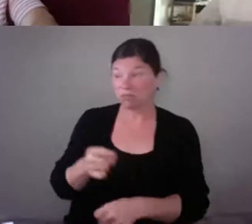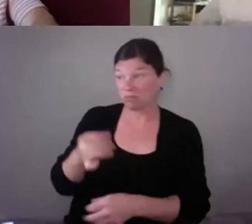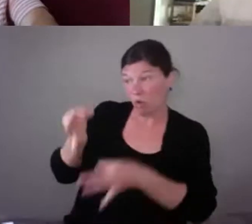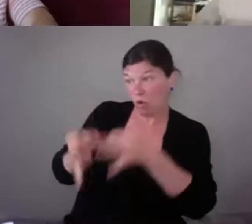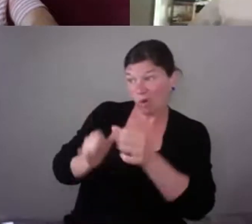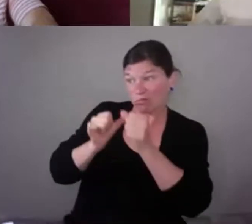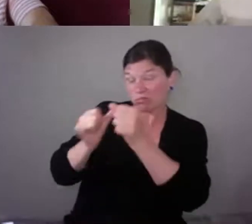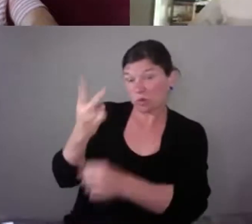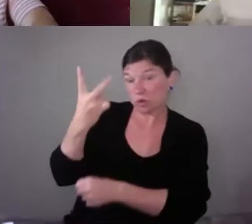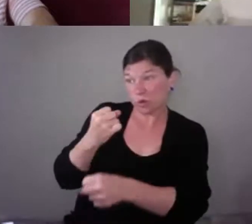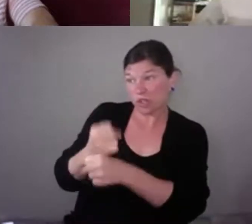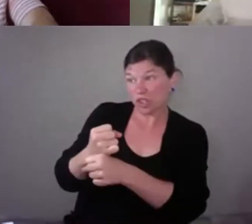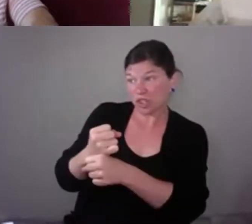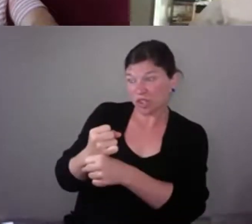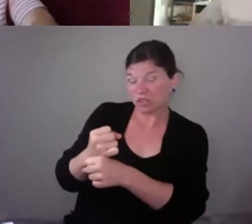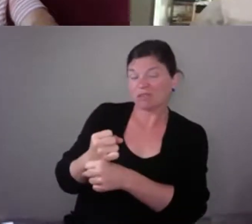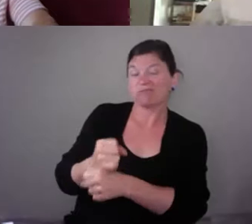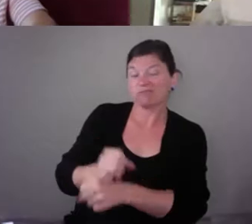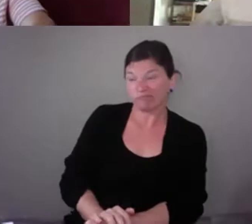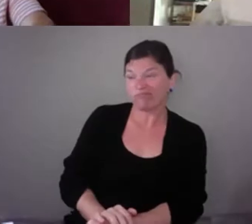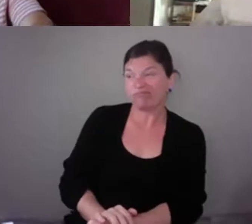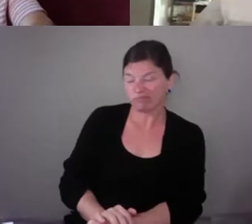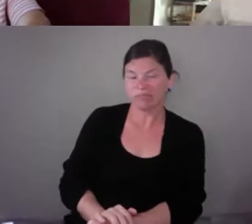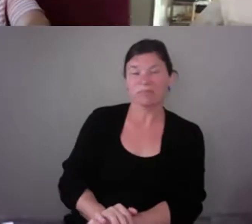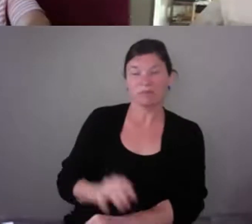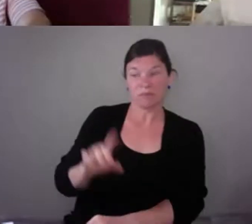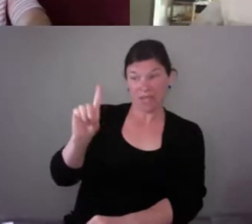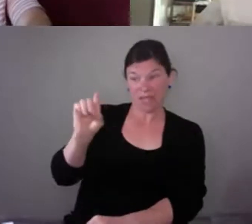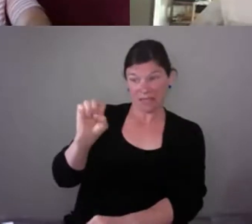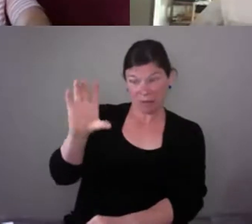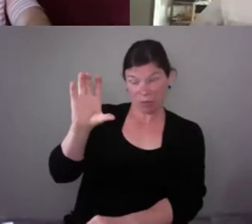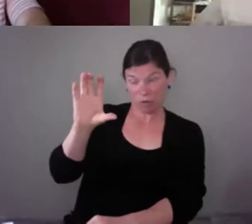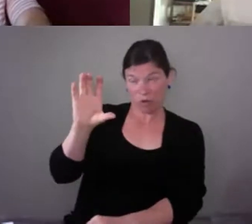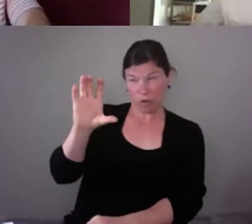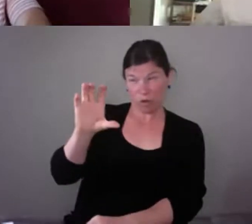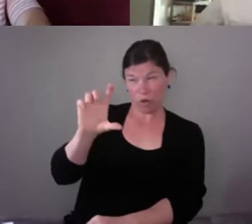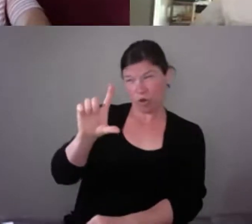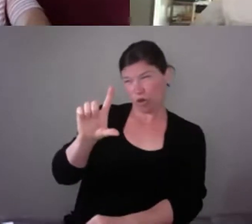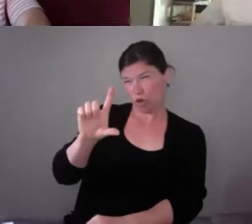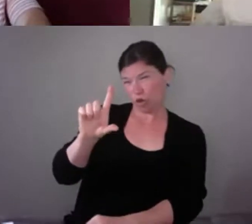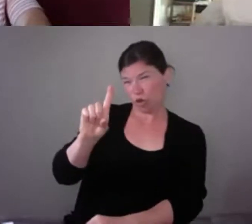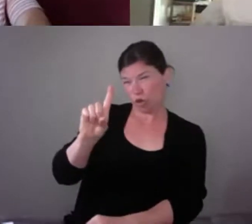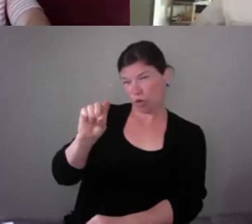2 years. Two- I like won the case in December of 2009.